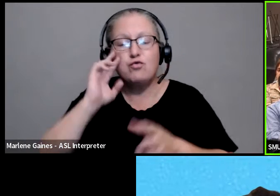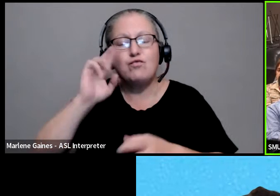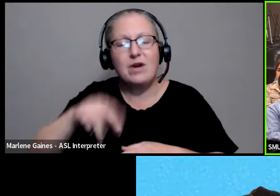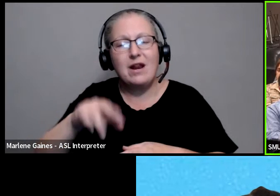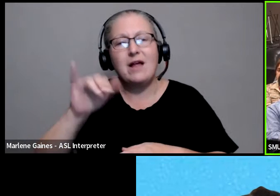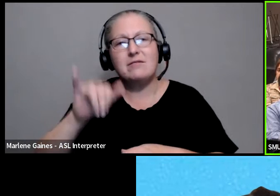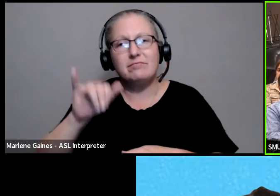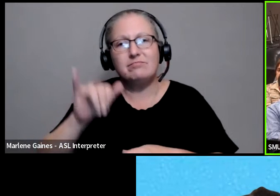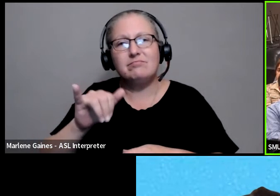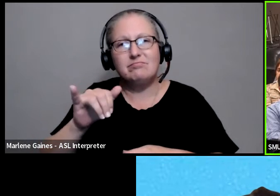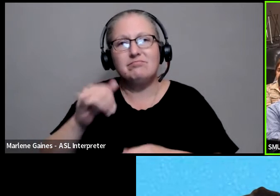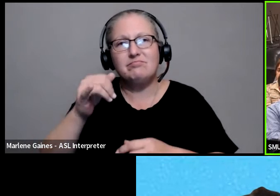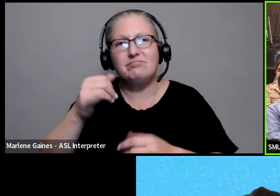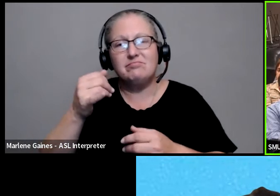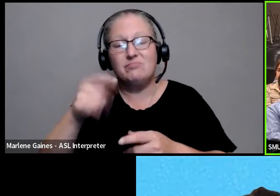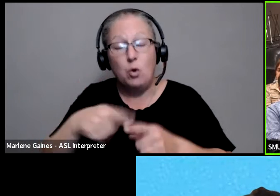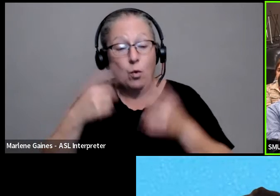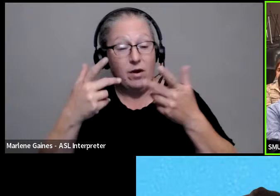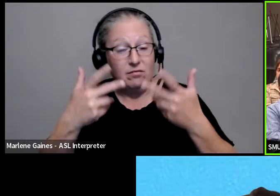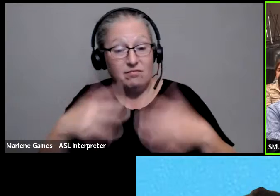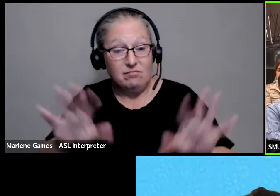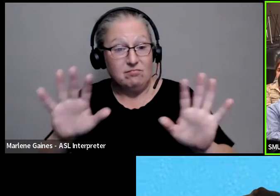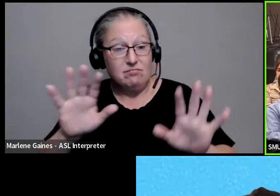realizing like at the end of the day when they're